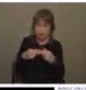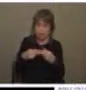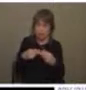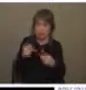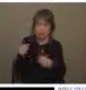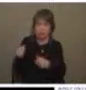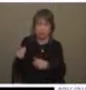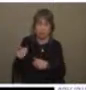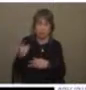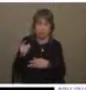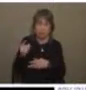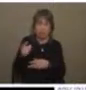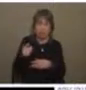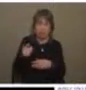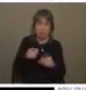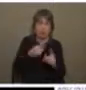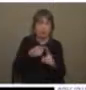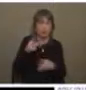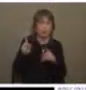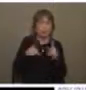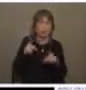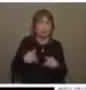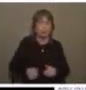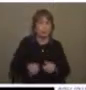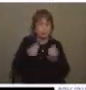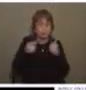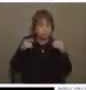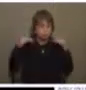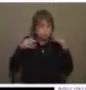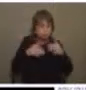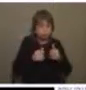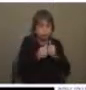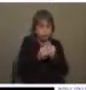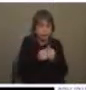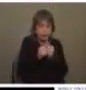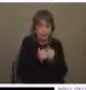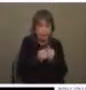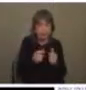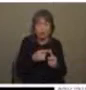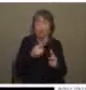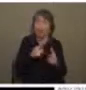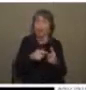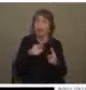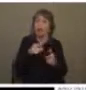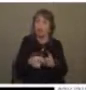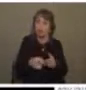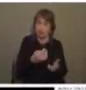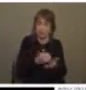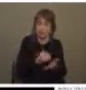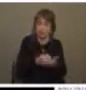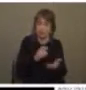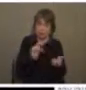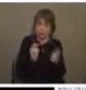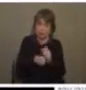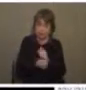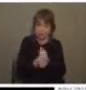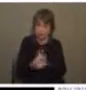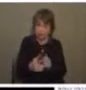as people leave in large numbers, the size and composition of the population in Puerto Rico are also changing dramatically. And next slide